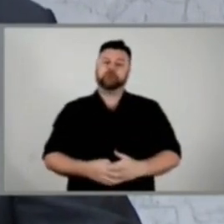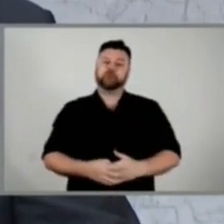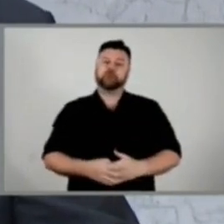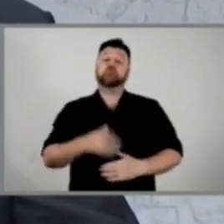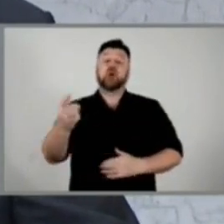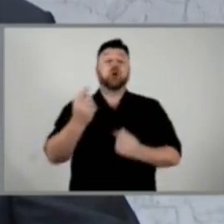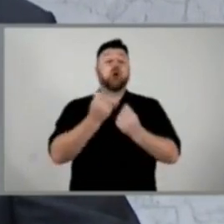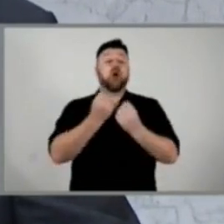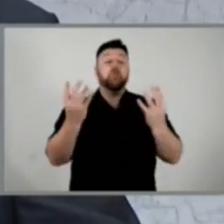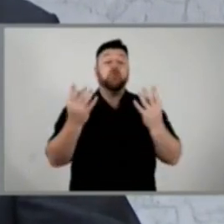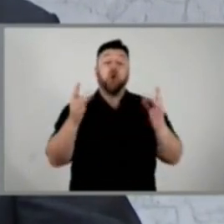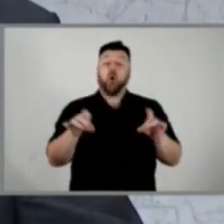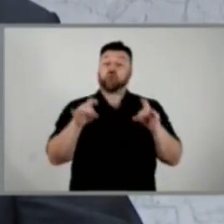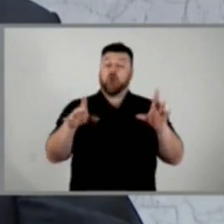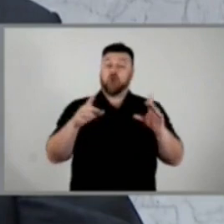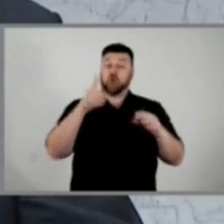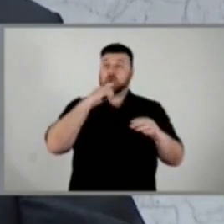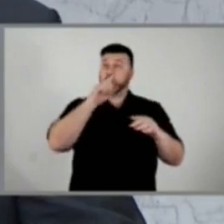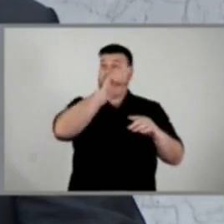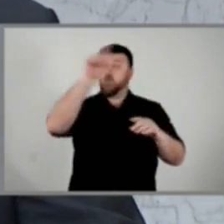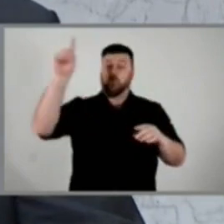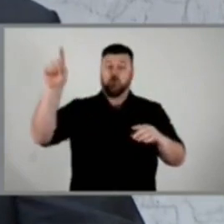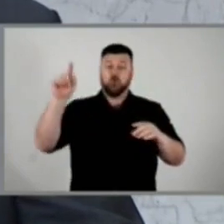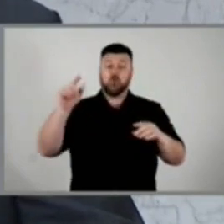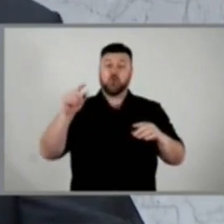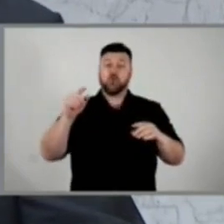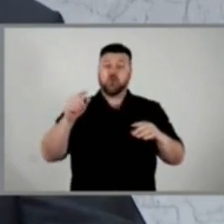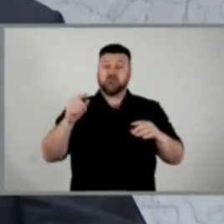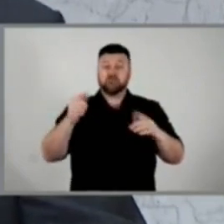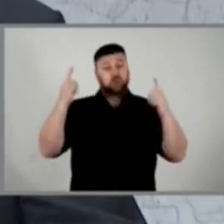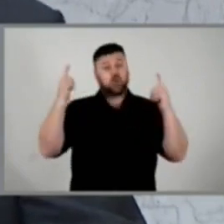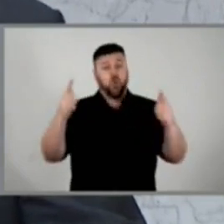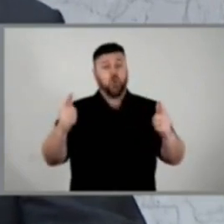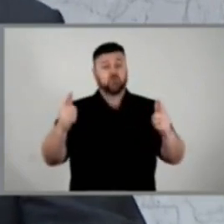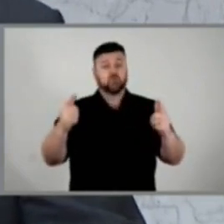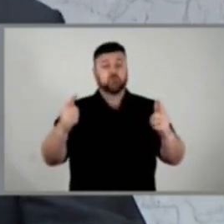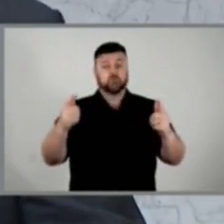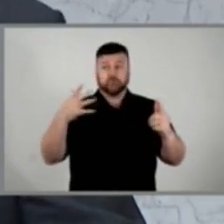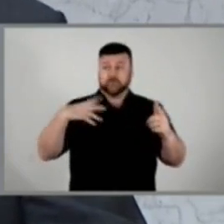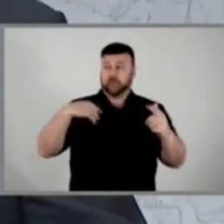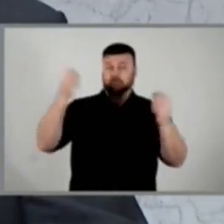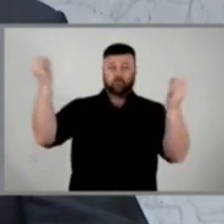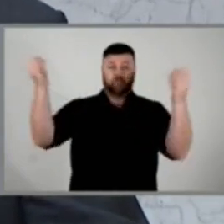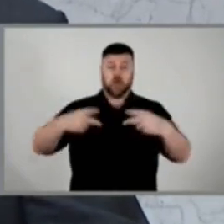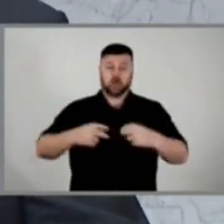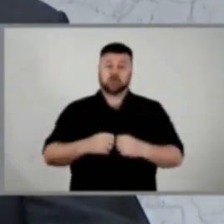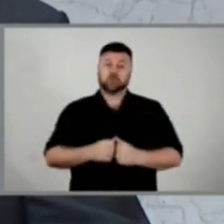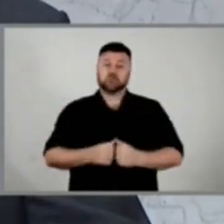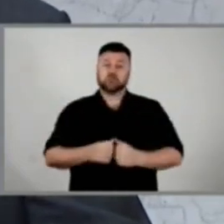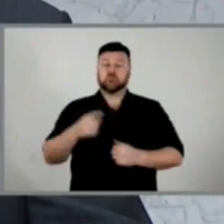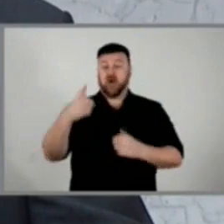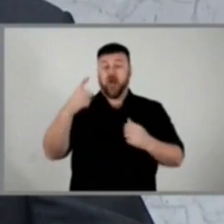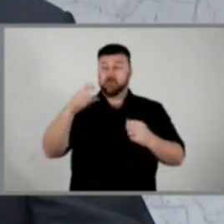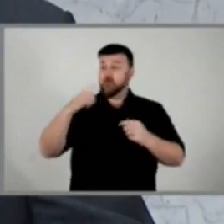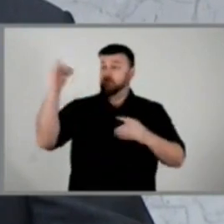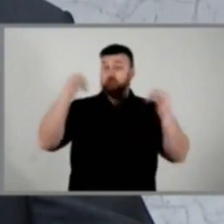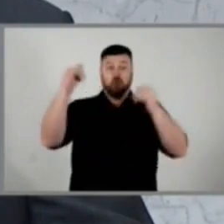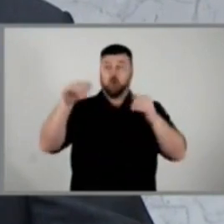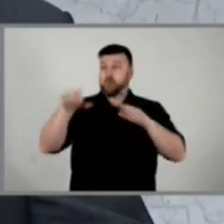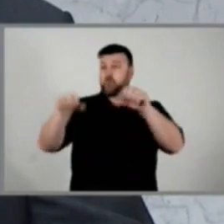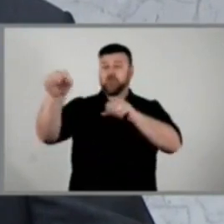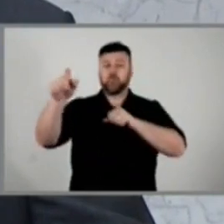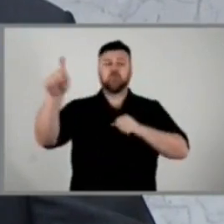quite a number, who are still to come back home. And this is the first of some 8 charter flights, which I mentioned last week,